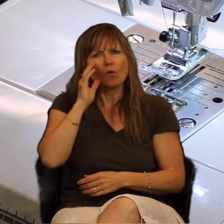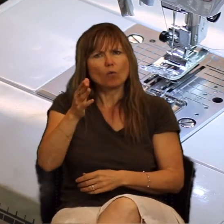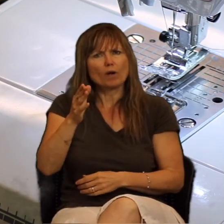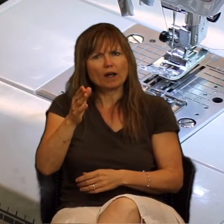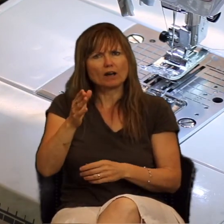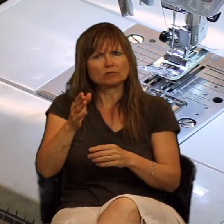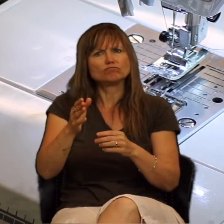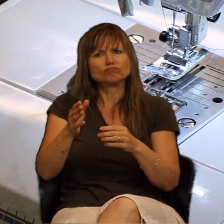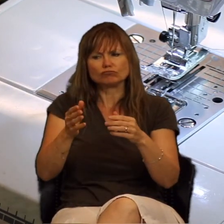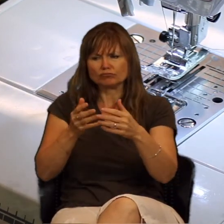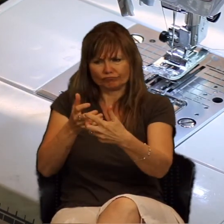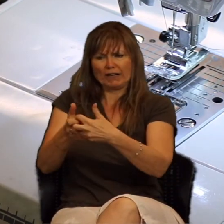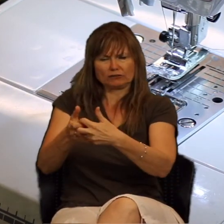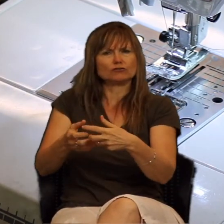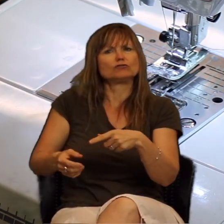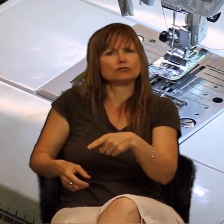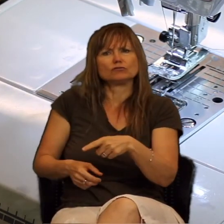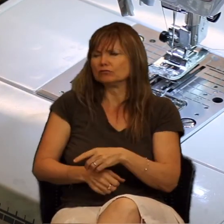trimming.